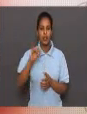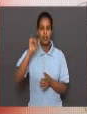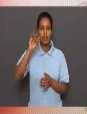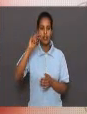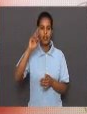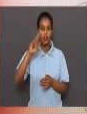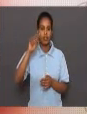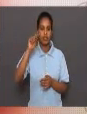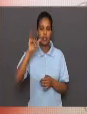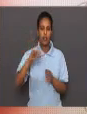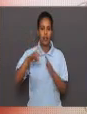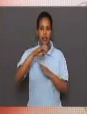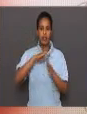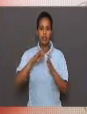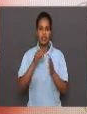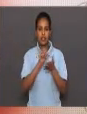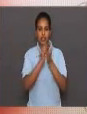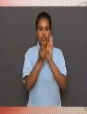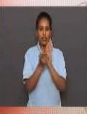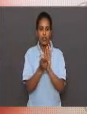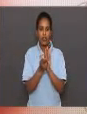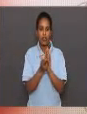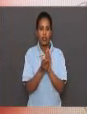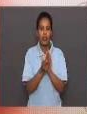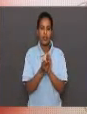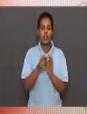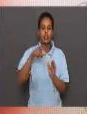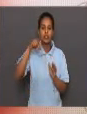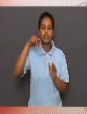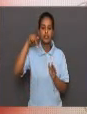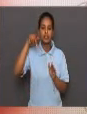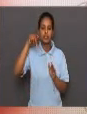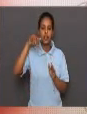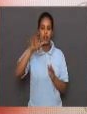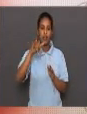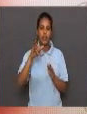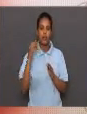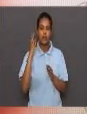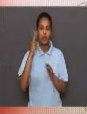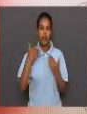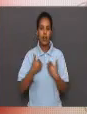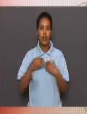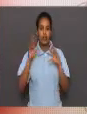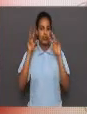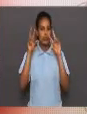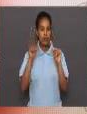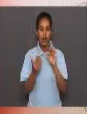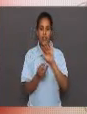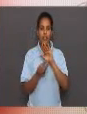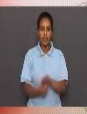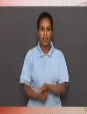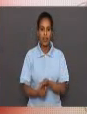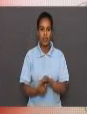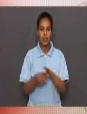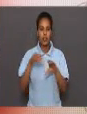Inert electrodes, such as those made of graphite, will have no